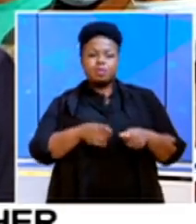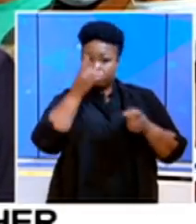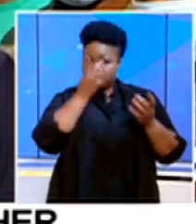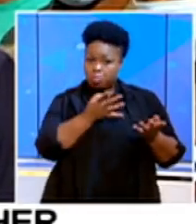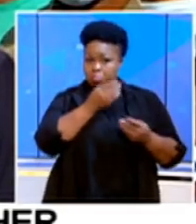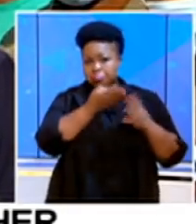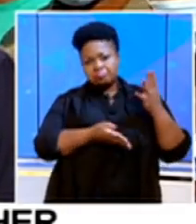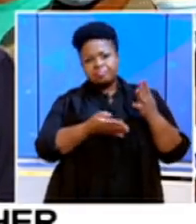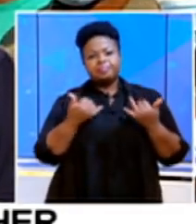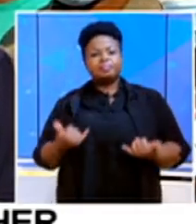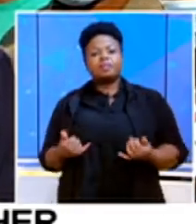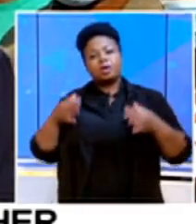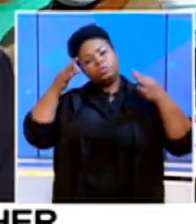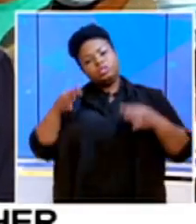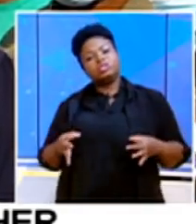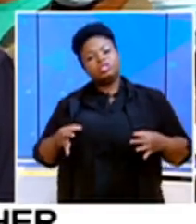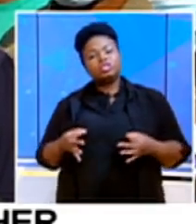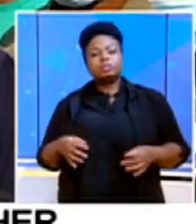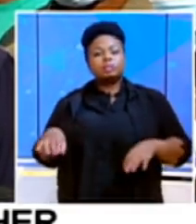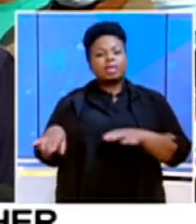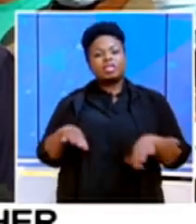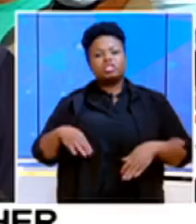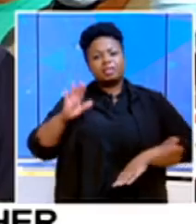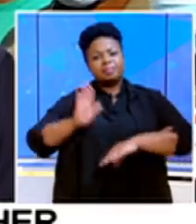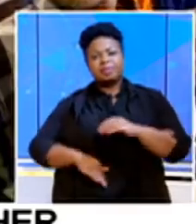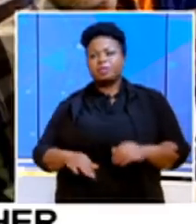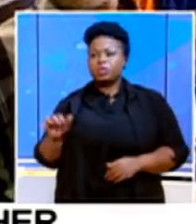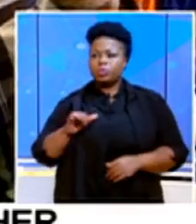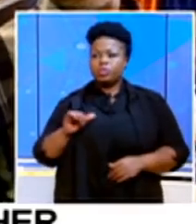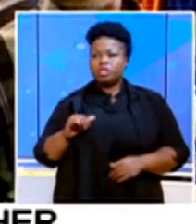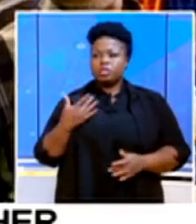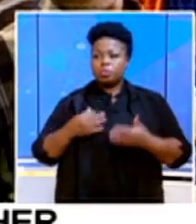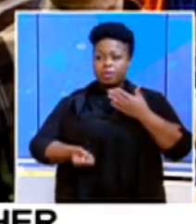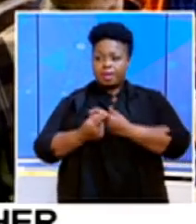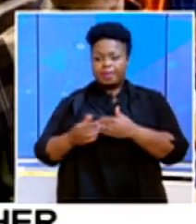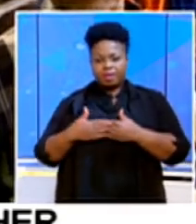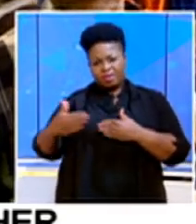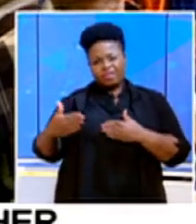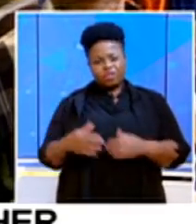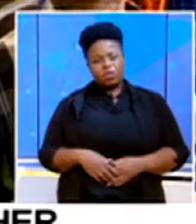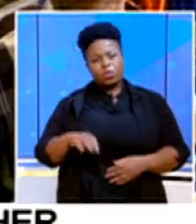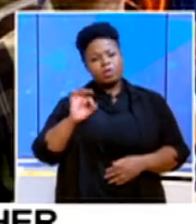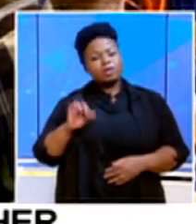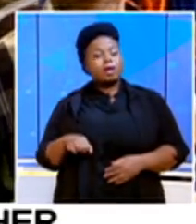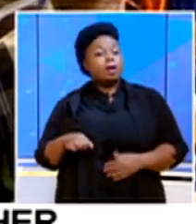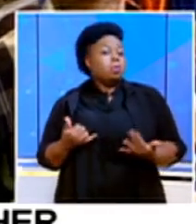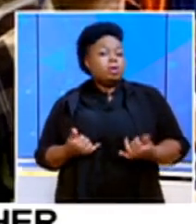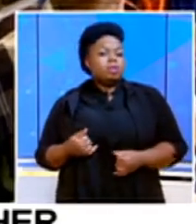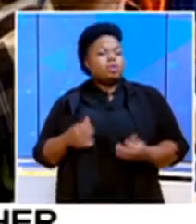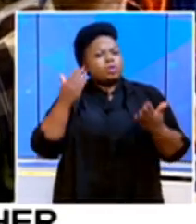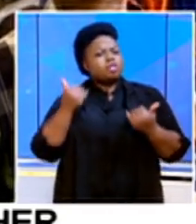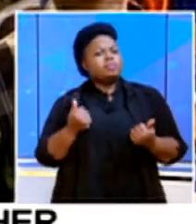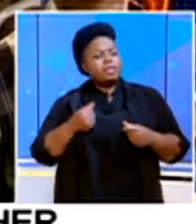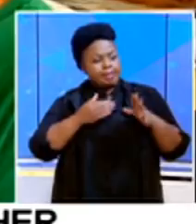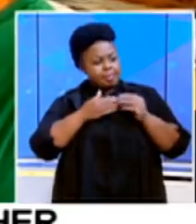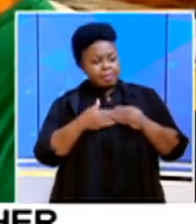this is the kind of actions that are now going to be undertaken, and this is what we are now